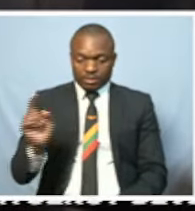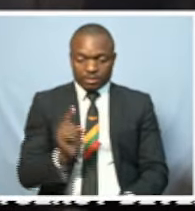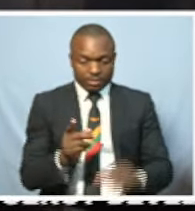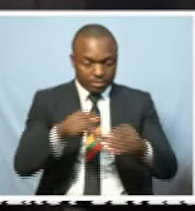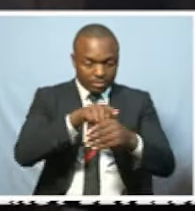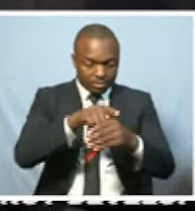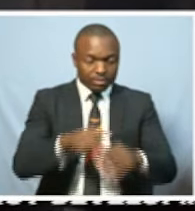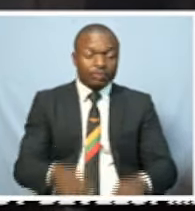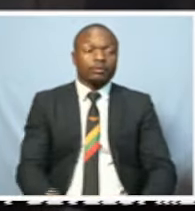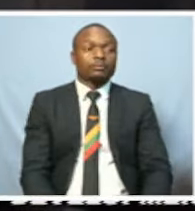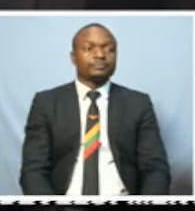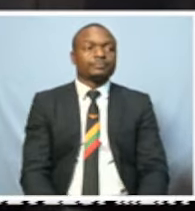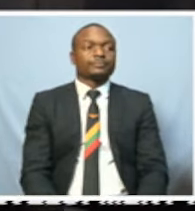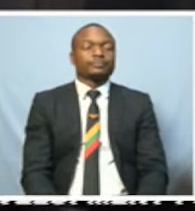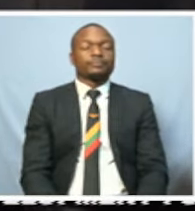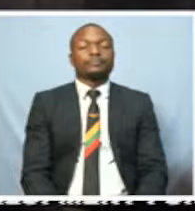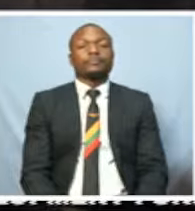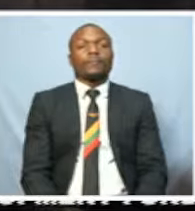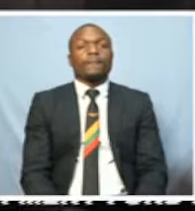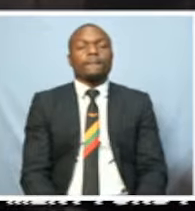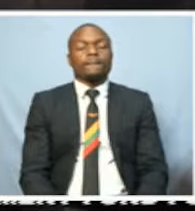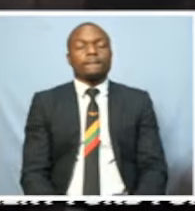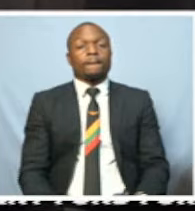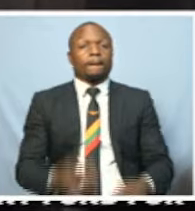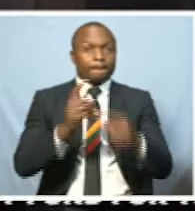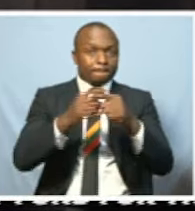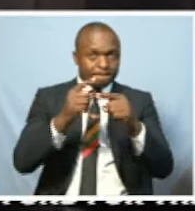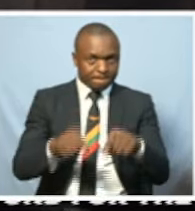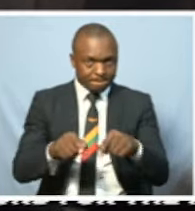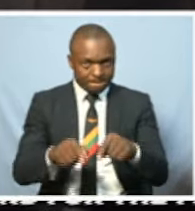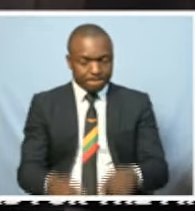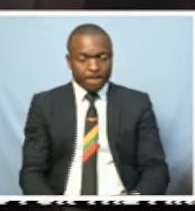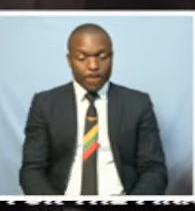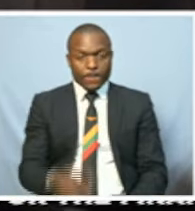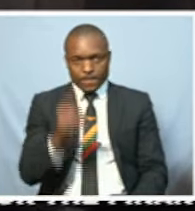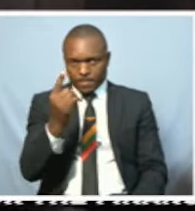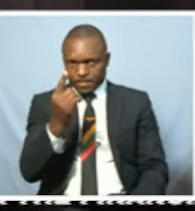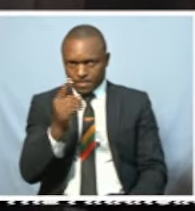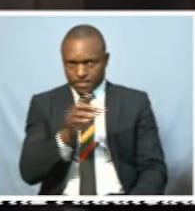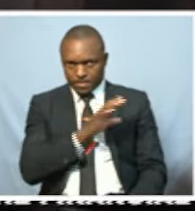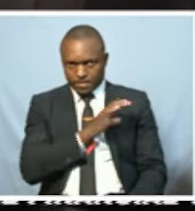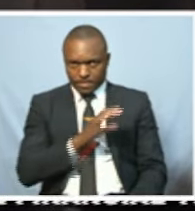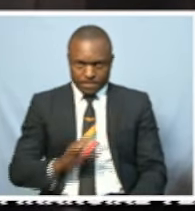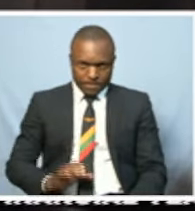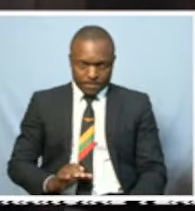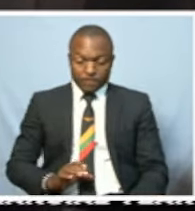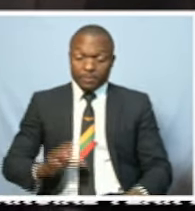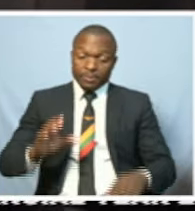participate. And it happened that one bidder got